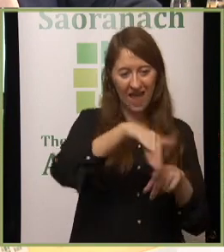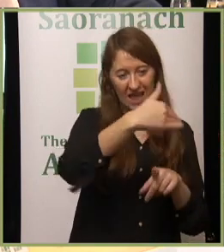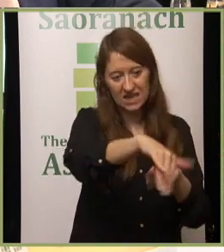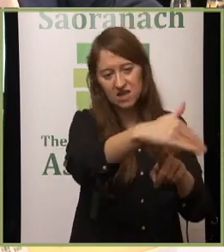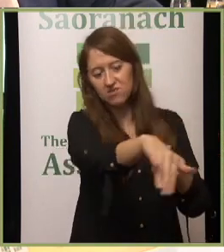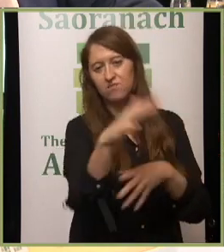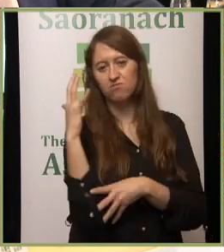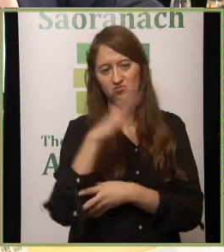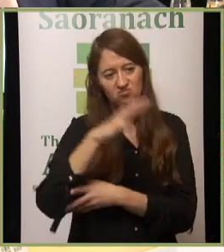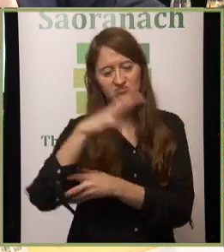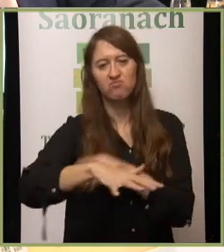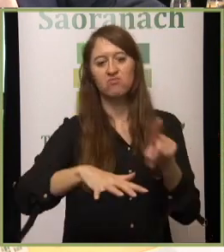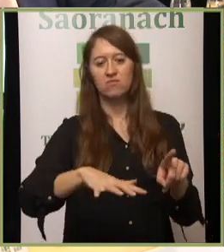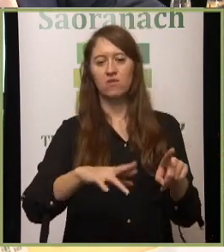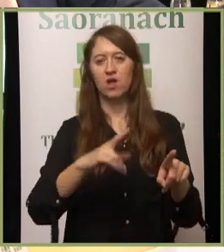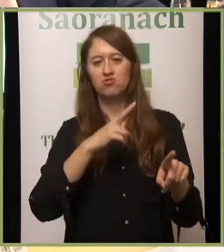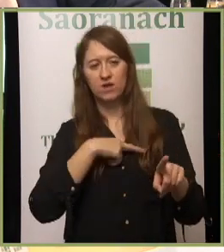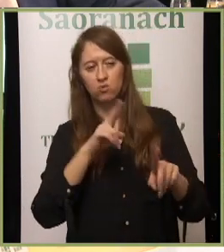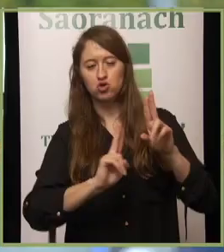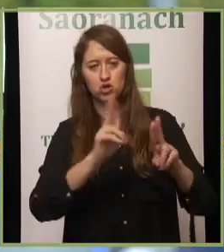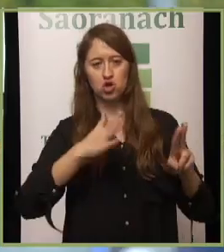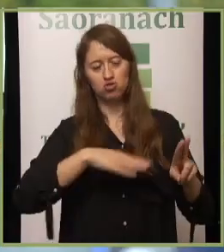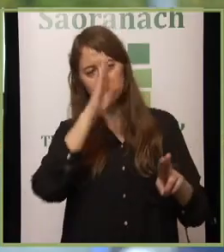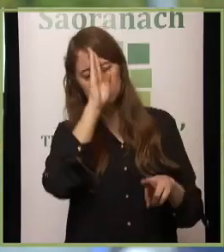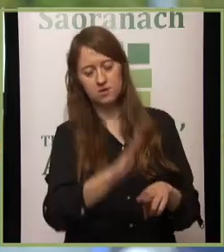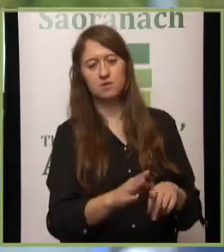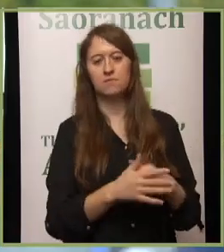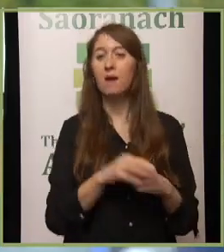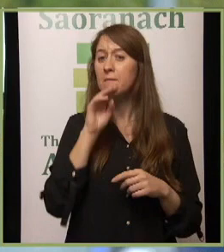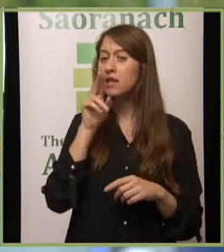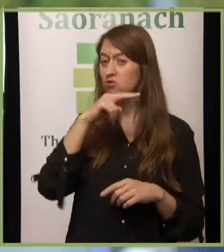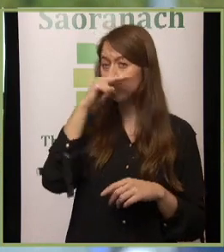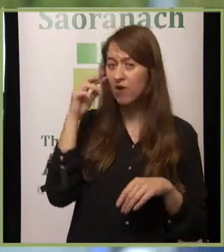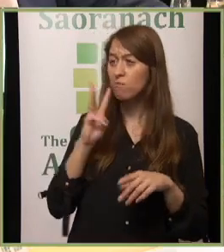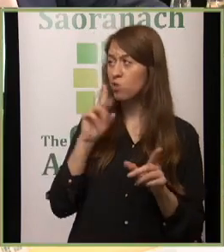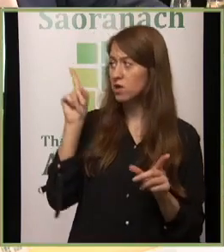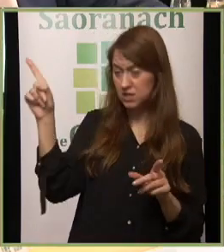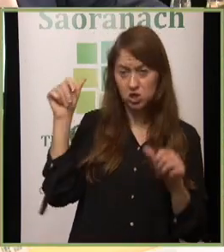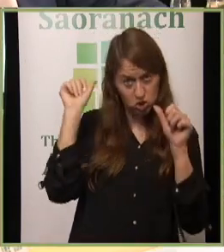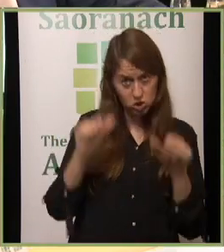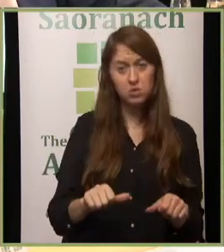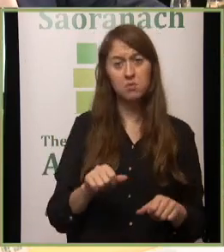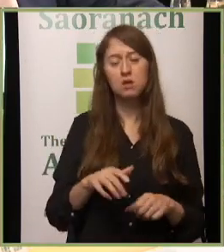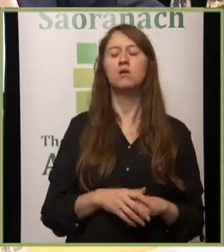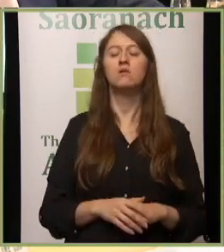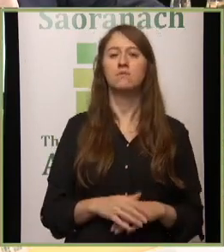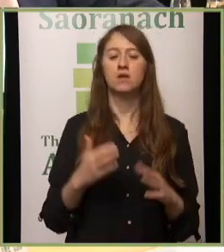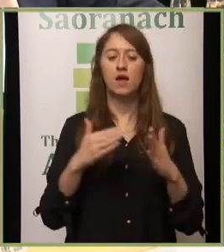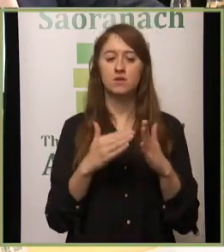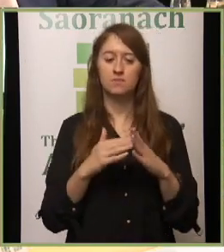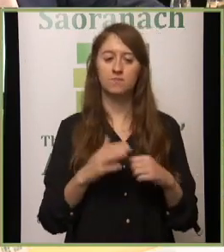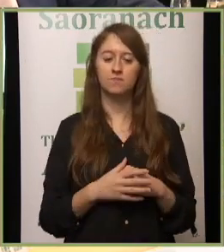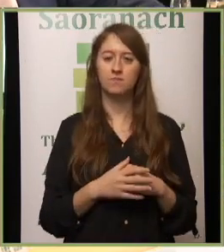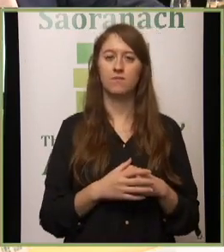wording proposed in red suitable then for this? Yeah. Yeah, grand. Thank you, James. Okay, so the state